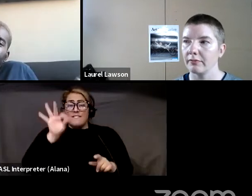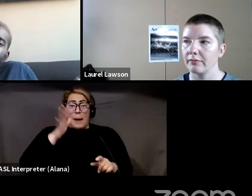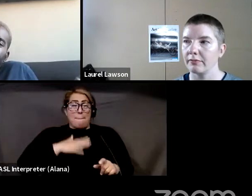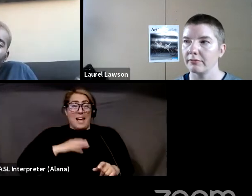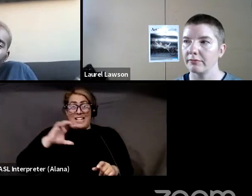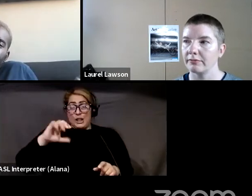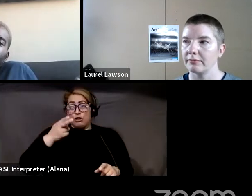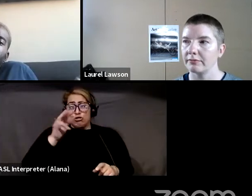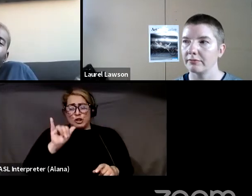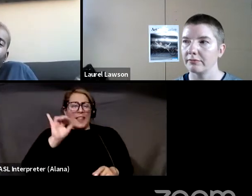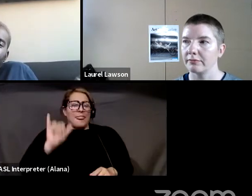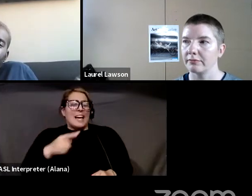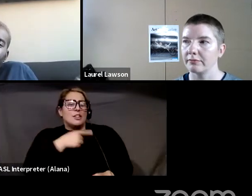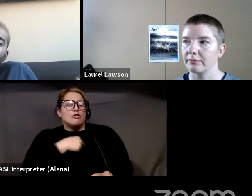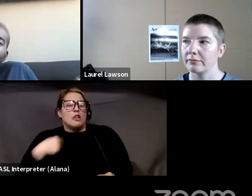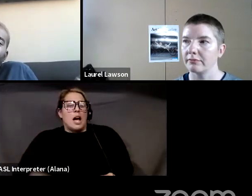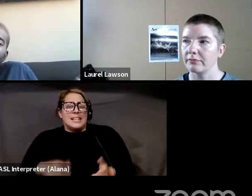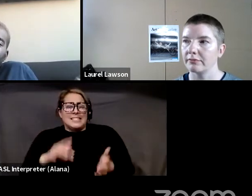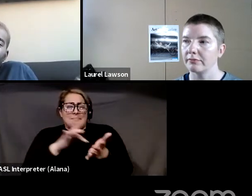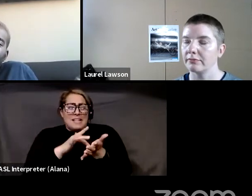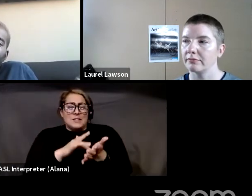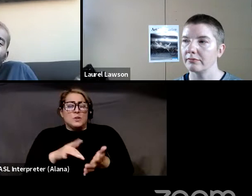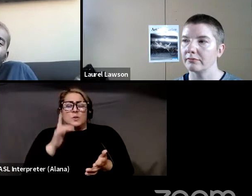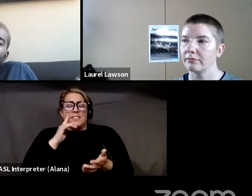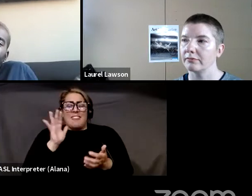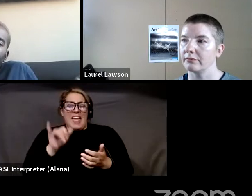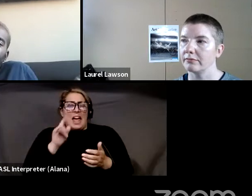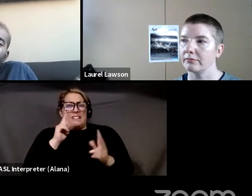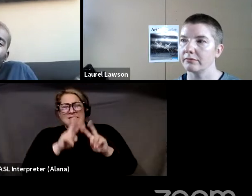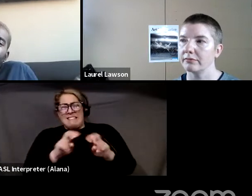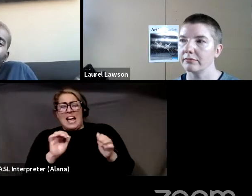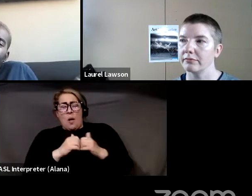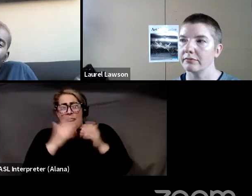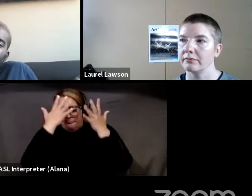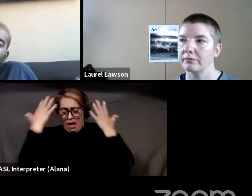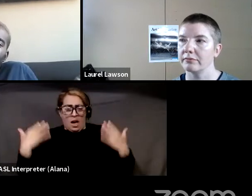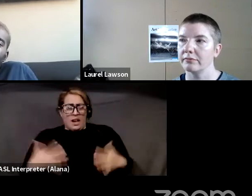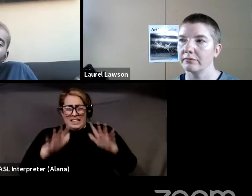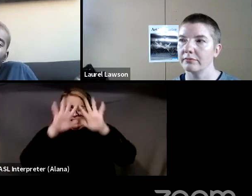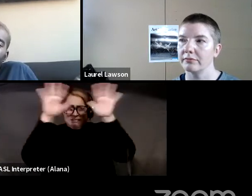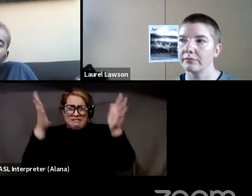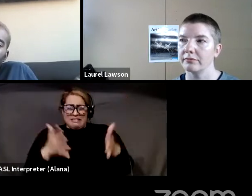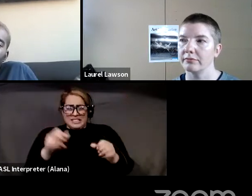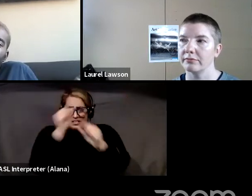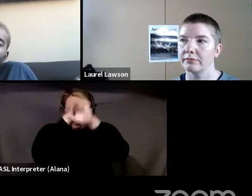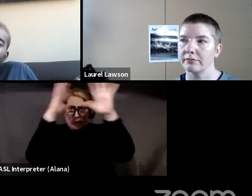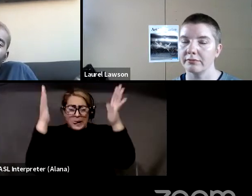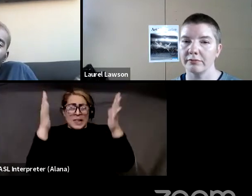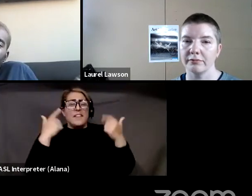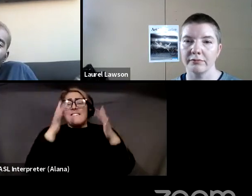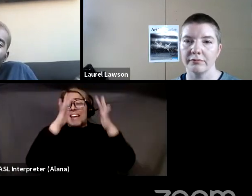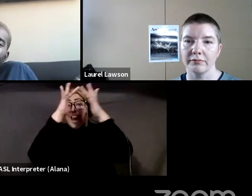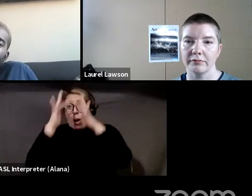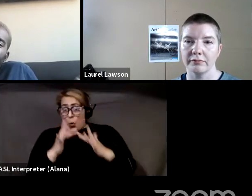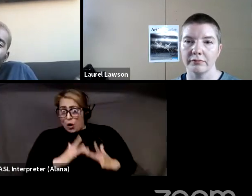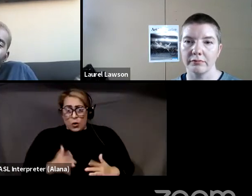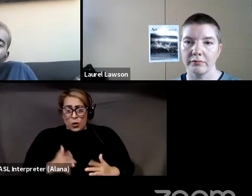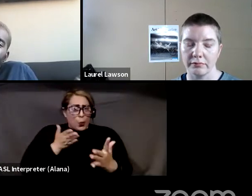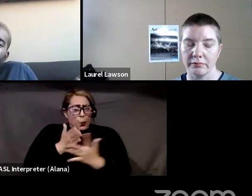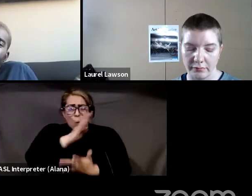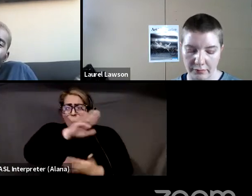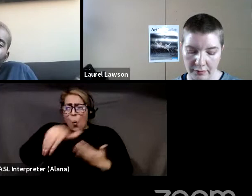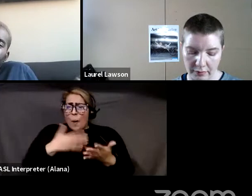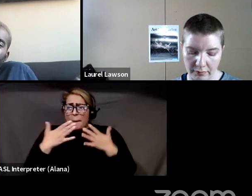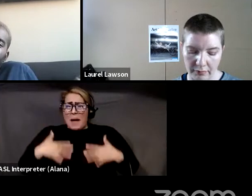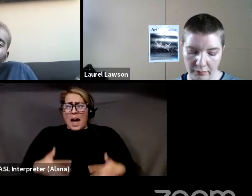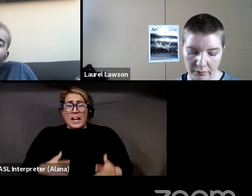like how the whole body is conceptualized as. There's all these like networks and channels